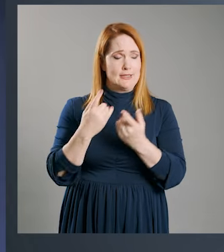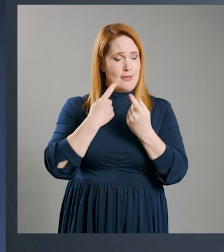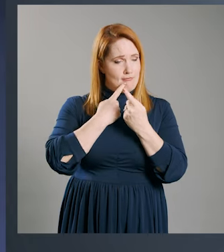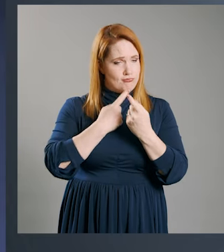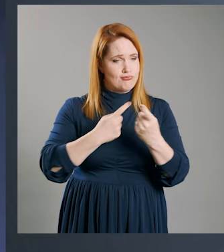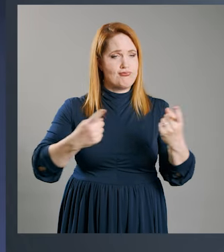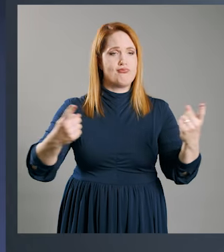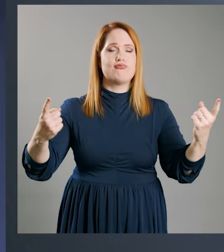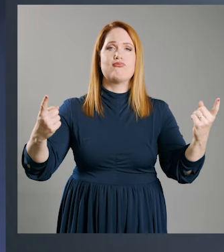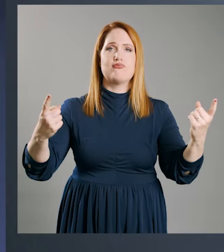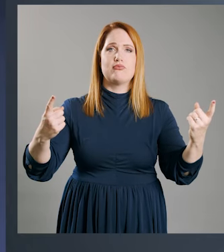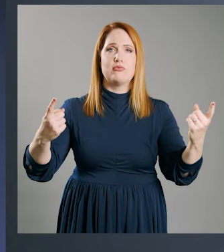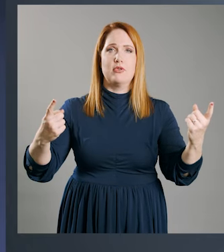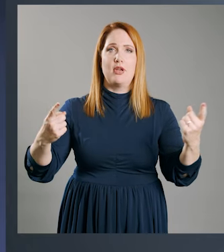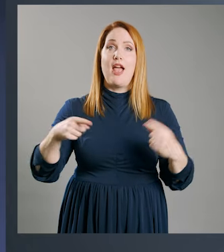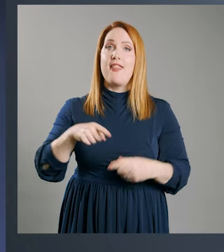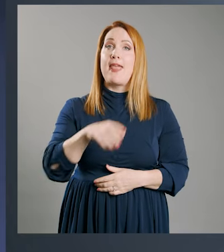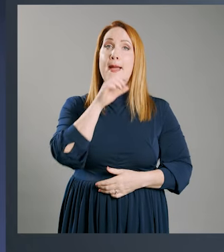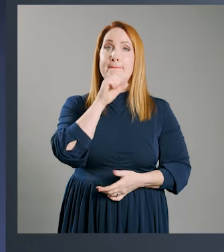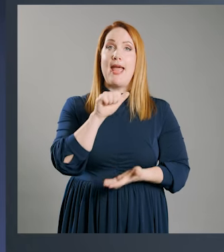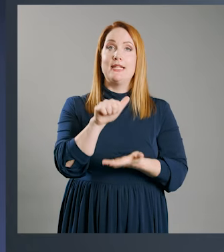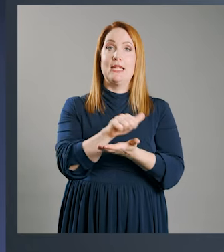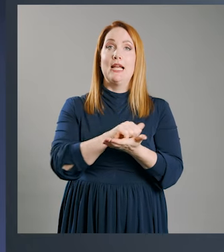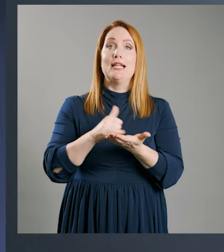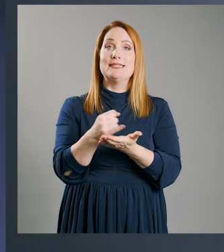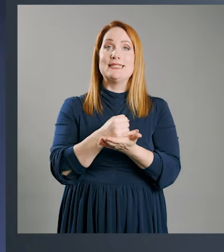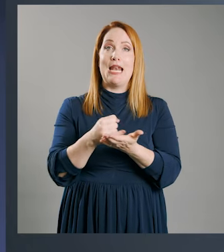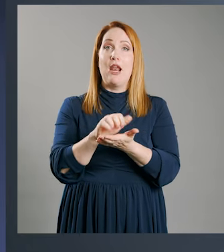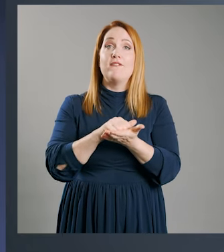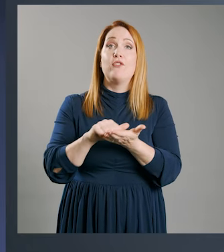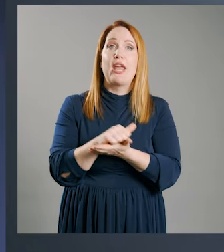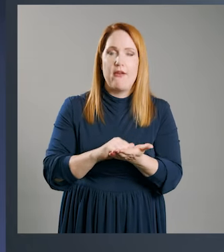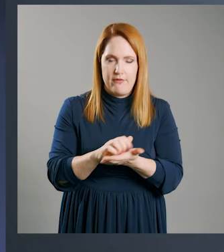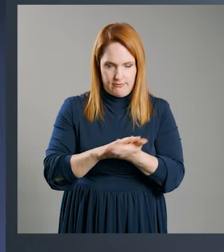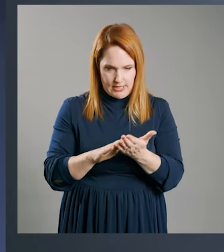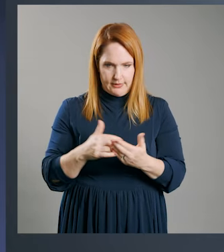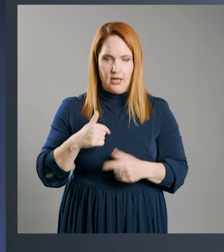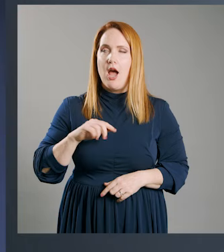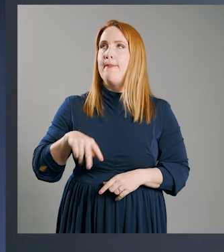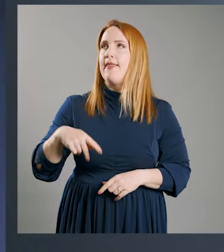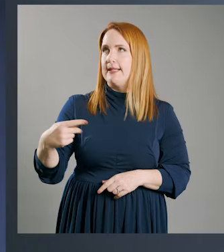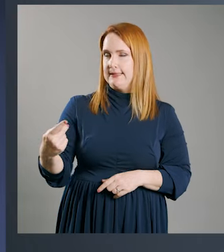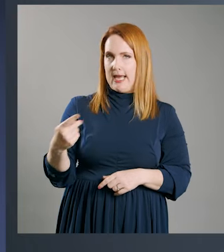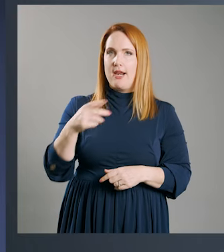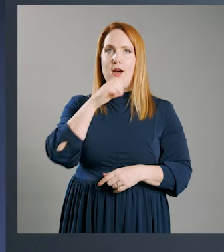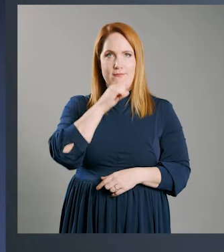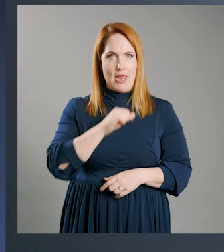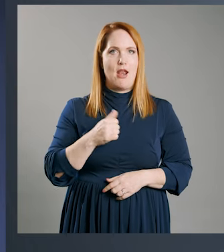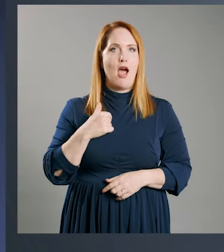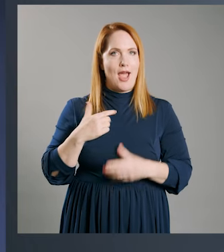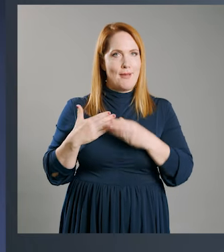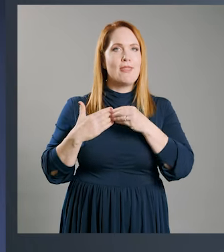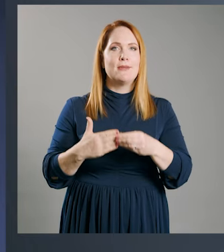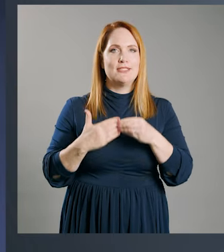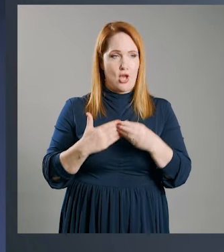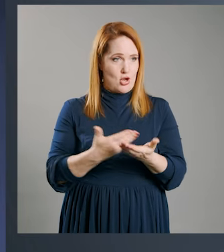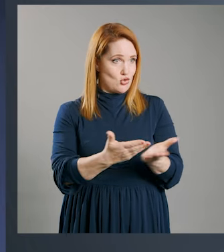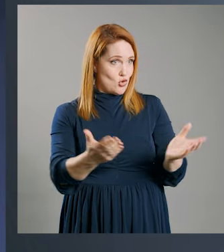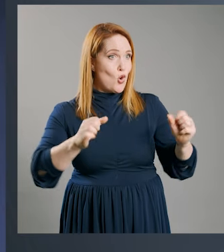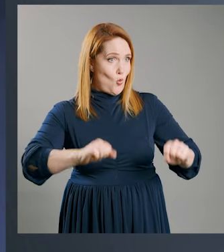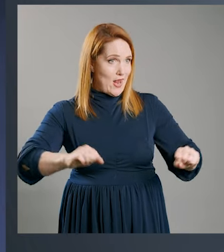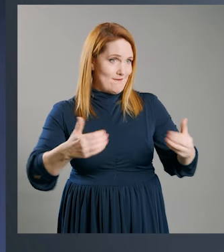making a statement by forgiving that man's sins. He was saying, I am the Son of Man. I am the Messiah that everybody has